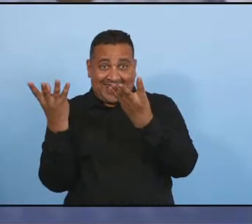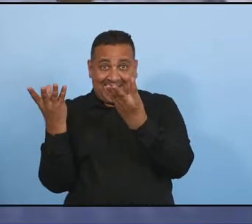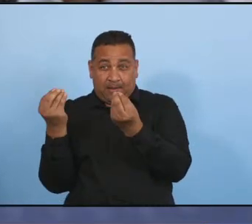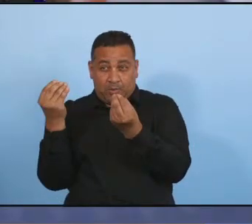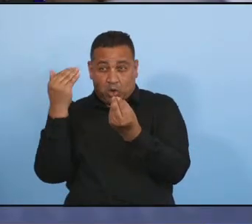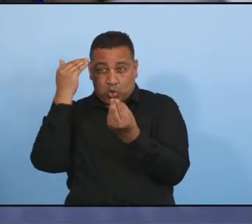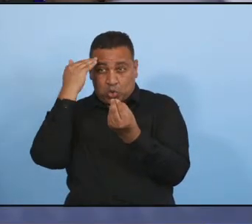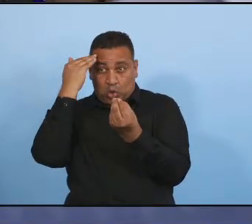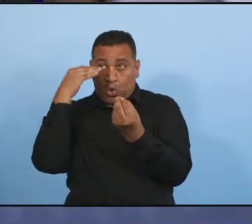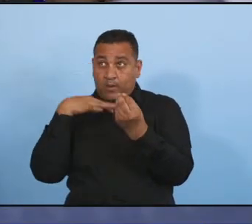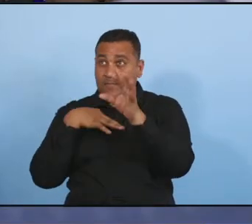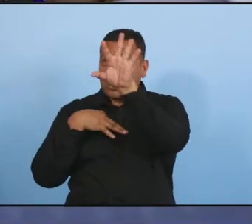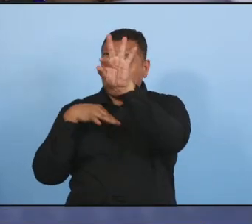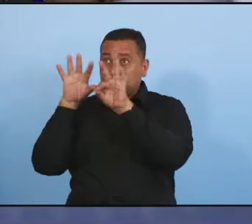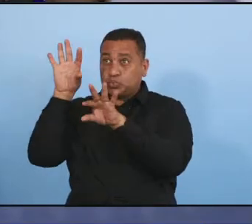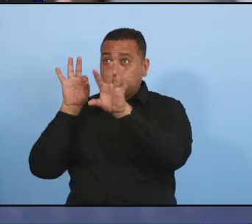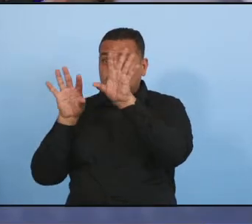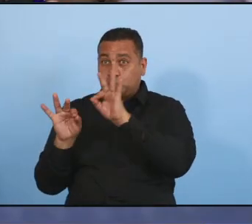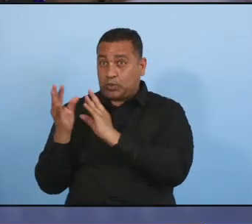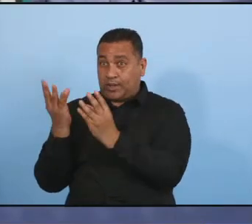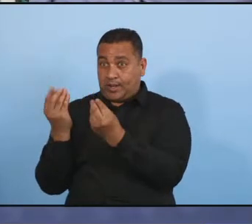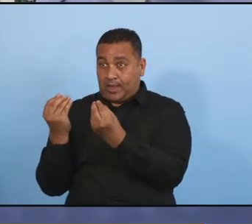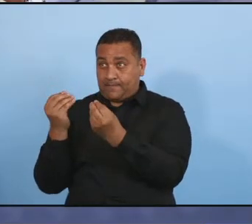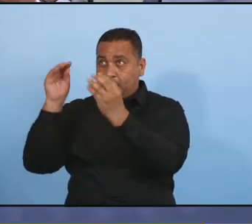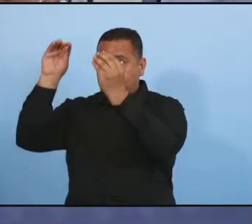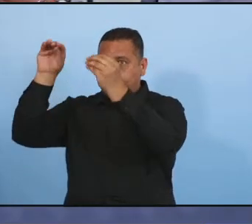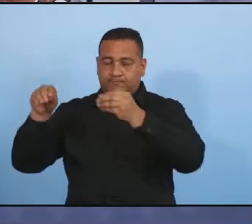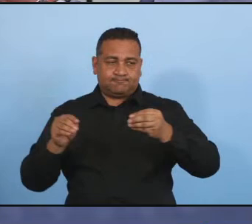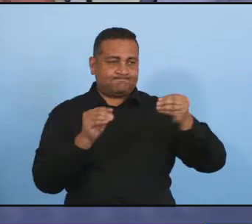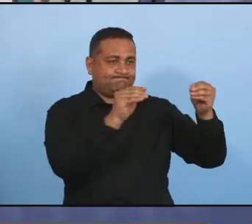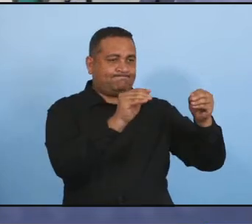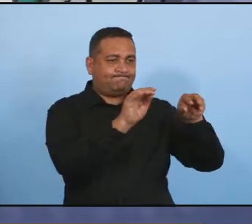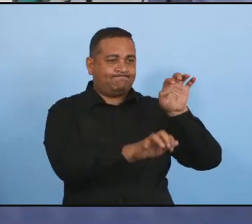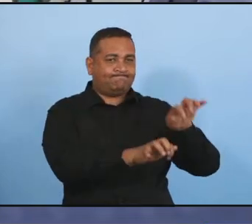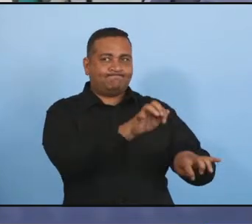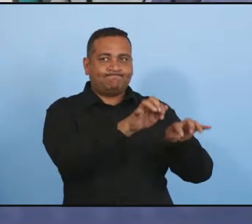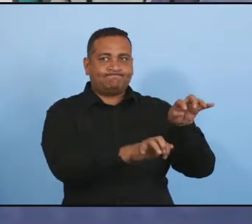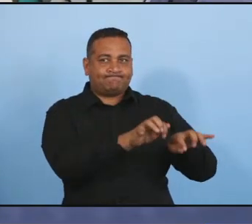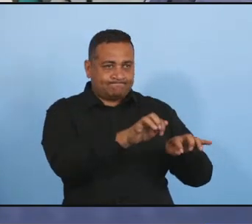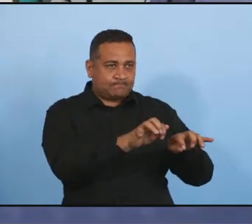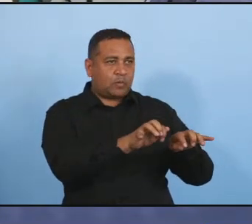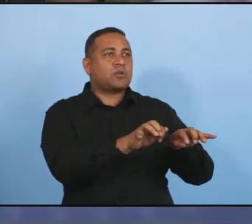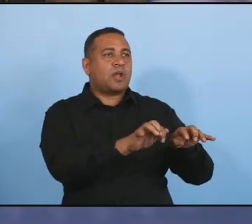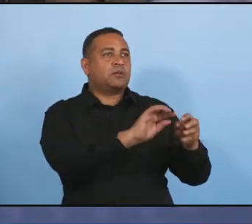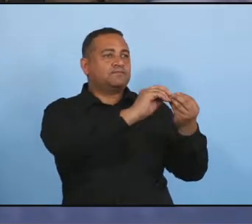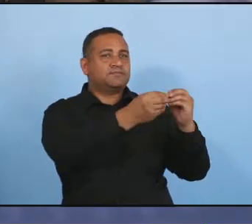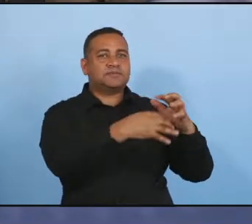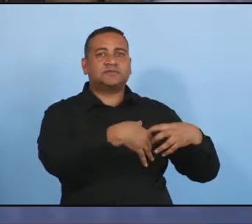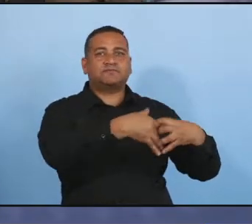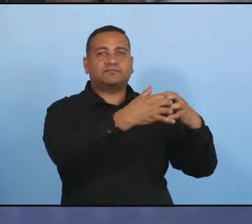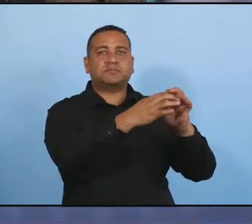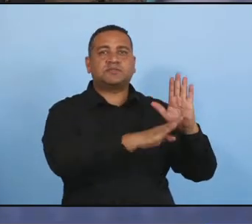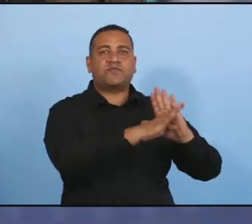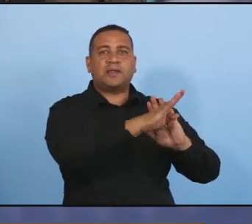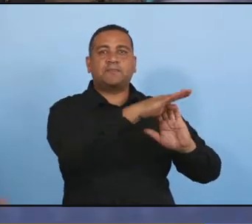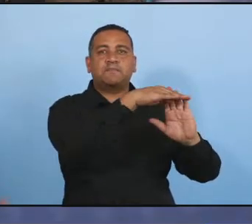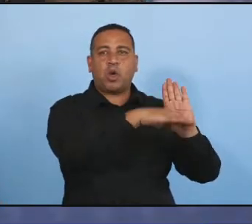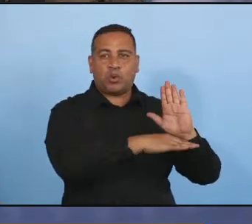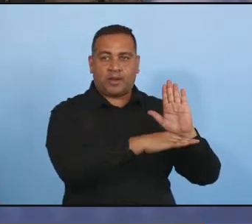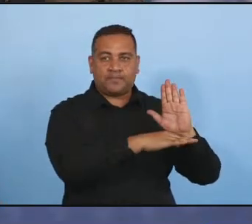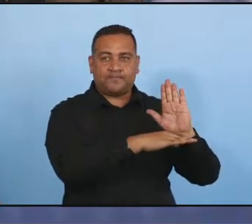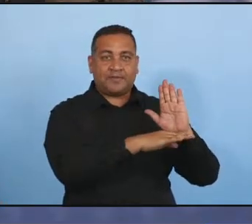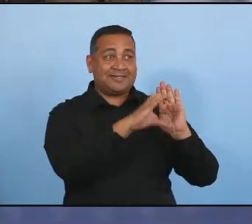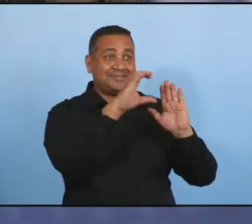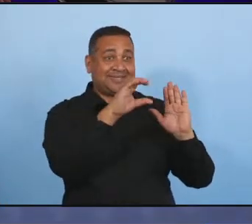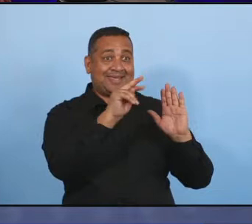form certain words or to form certain programs. So basically the CNC works similar to